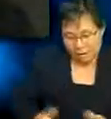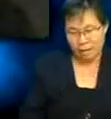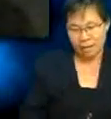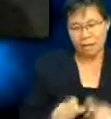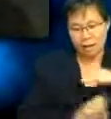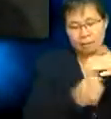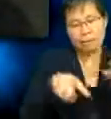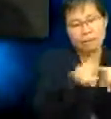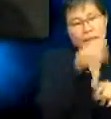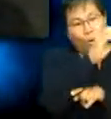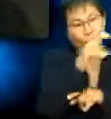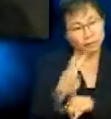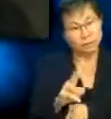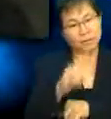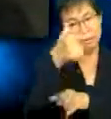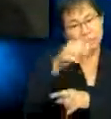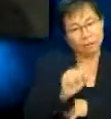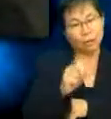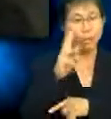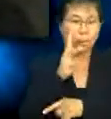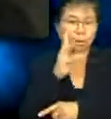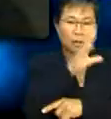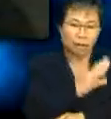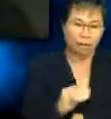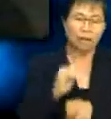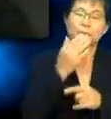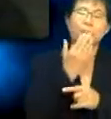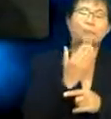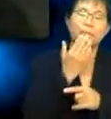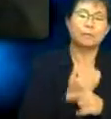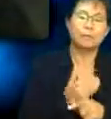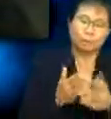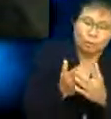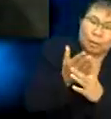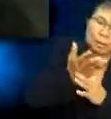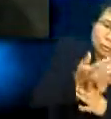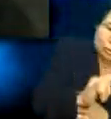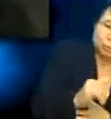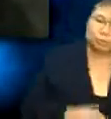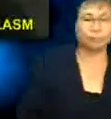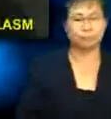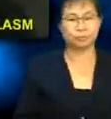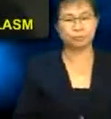such as oxygen, gas, water, and sugar to pass through.